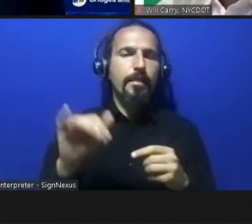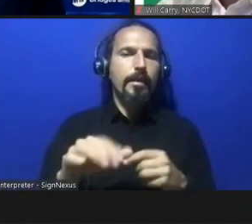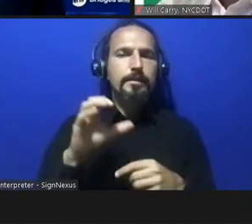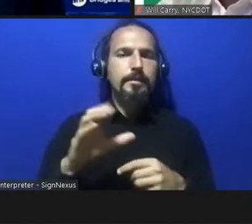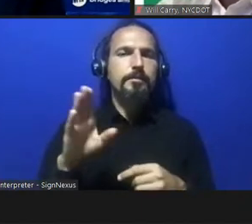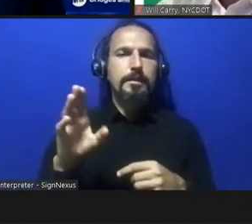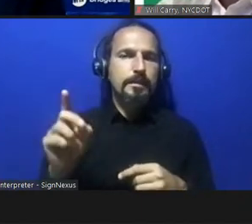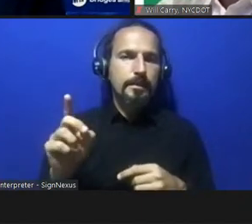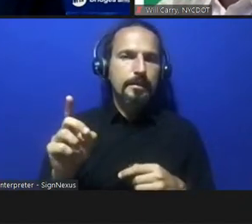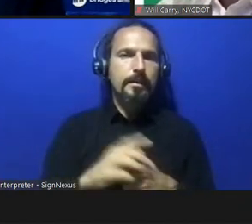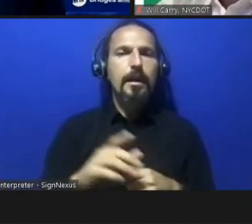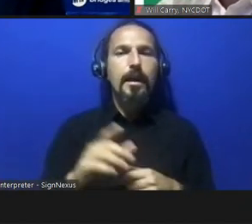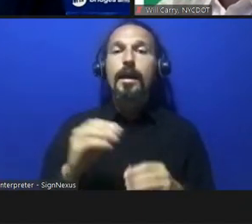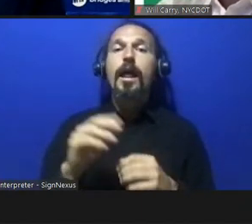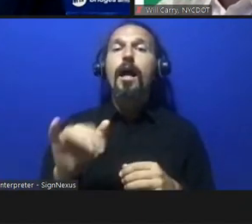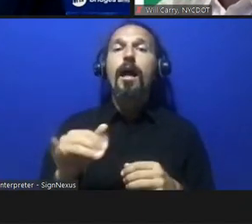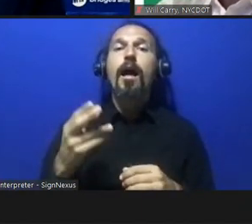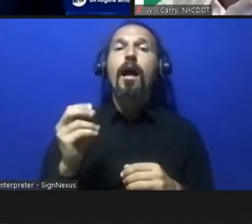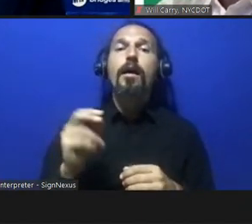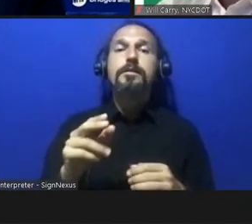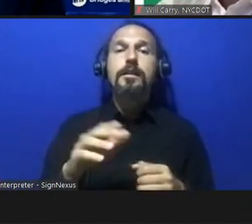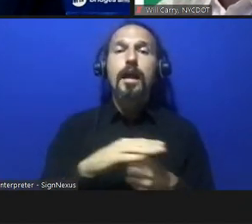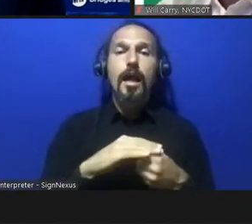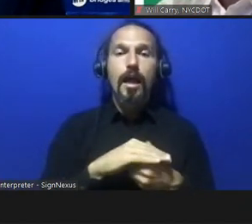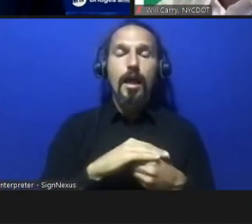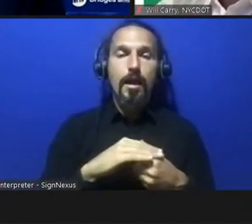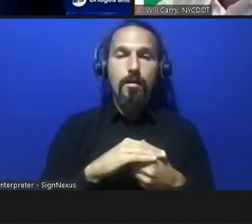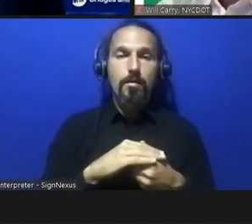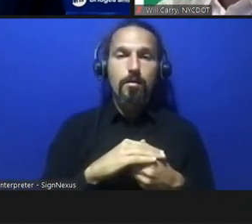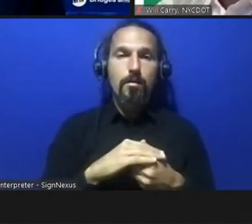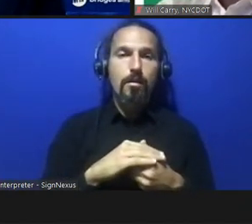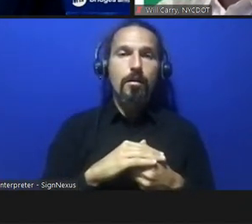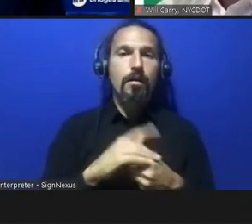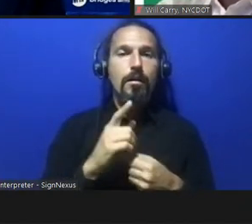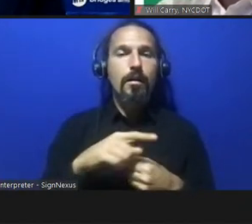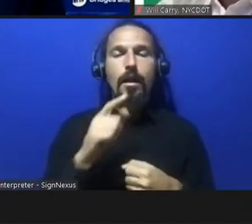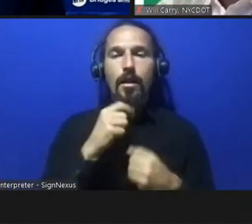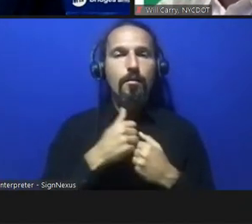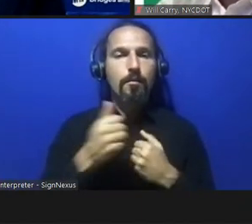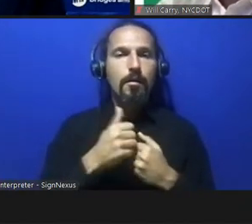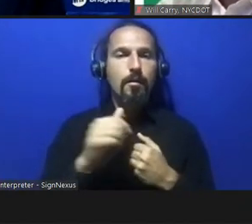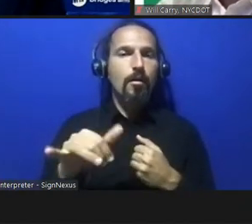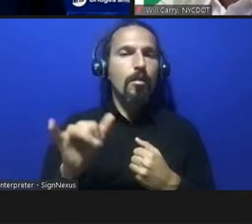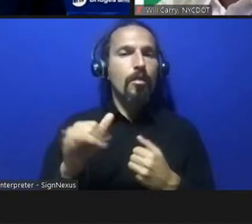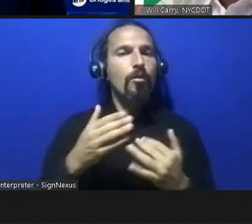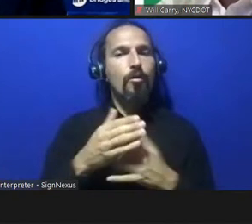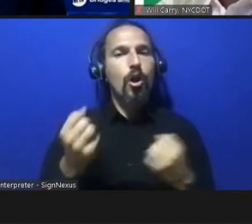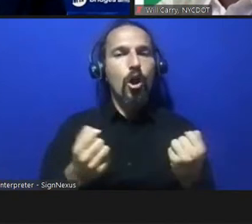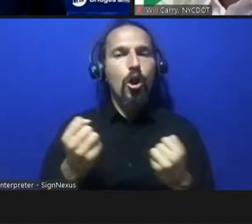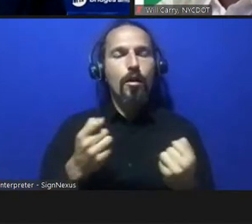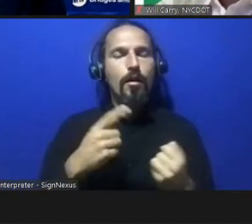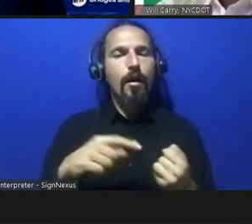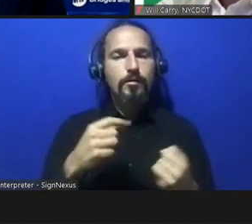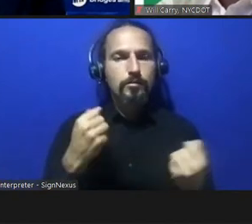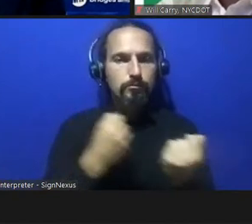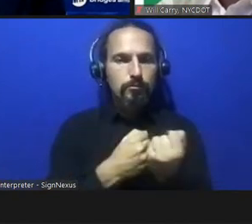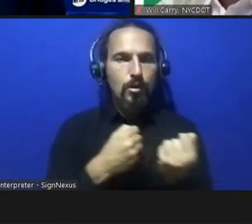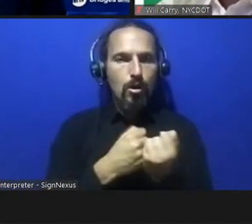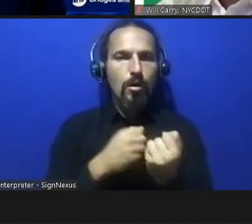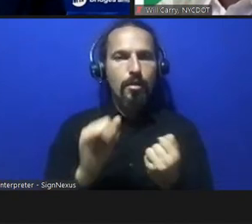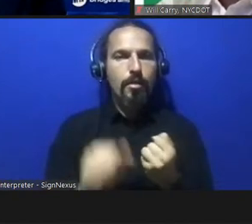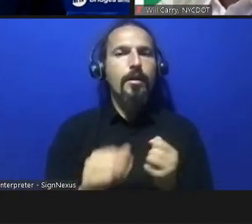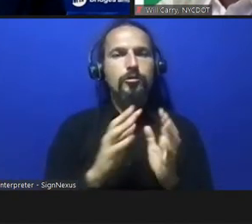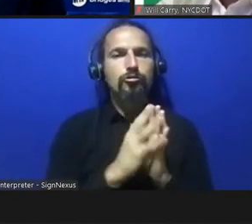district in hudson county a majority of which do not commute by car i believe are strong supporters of congestion